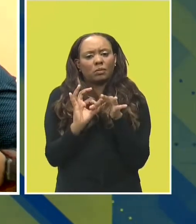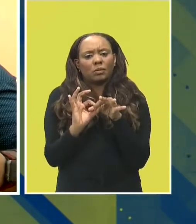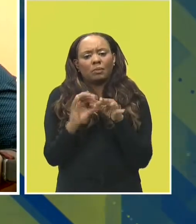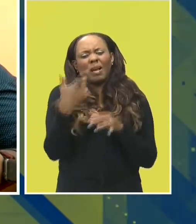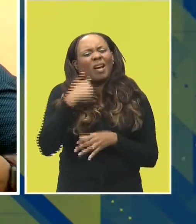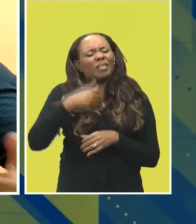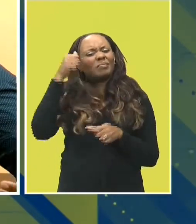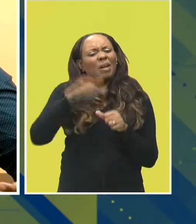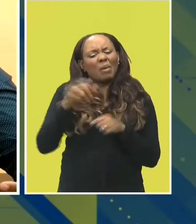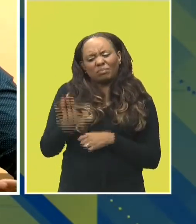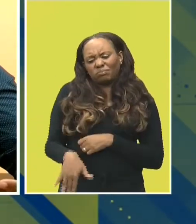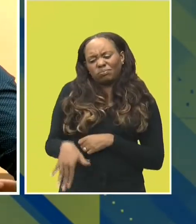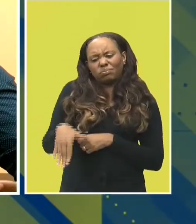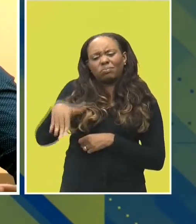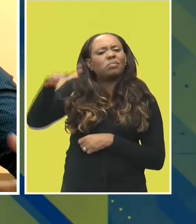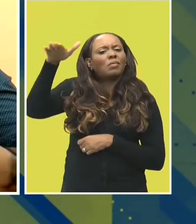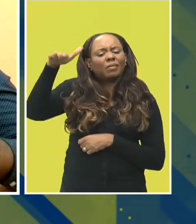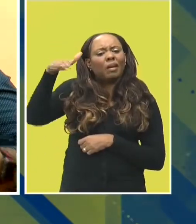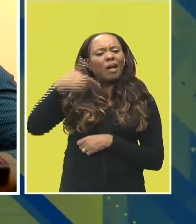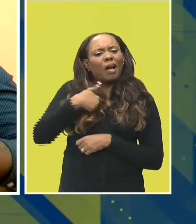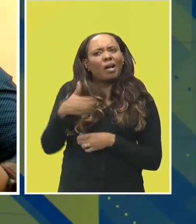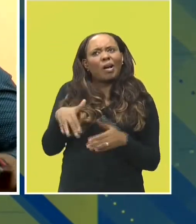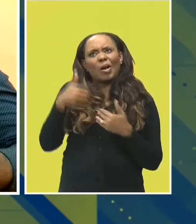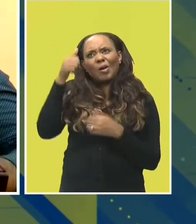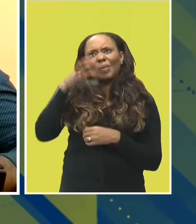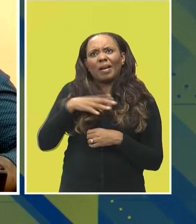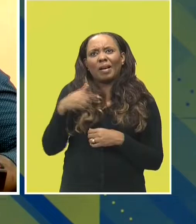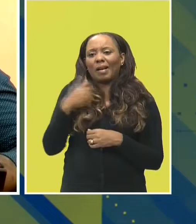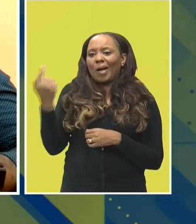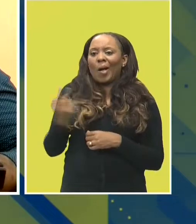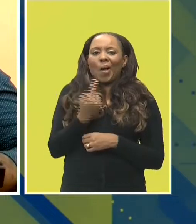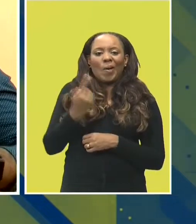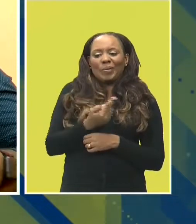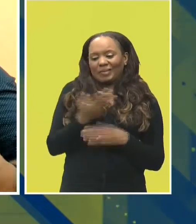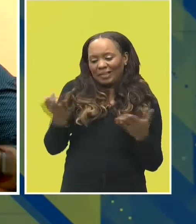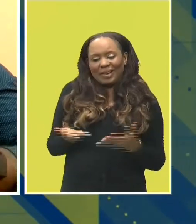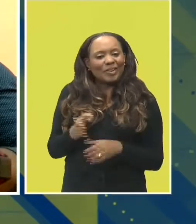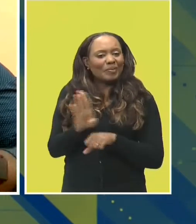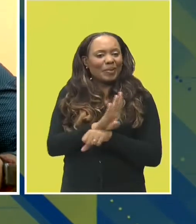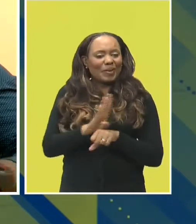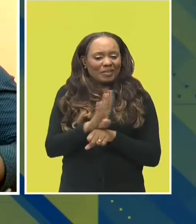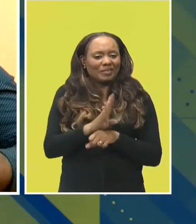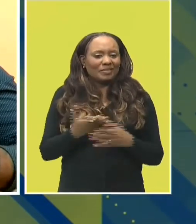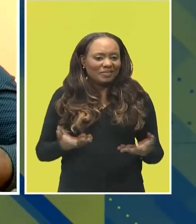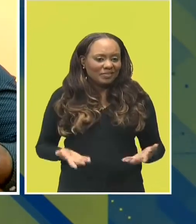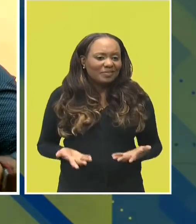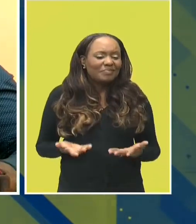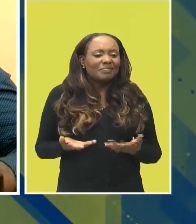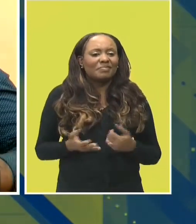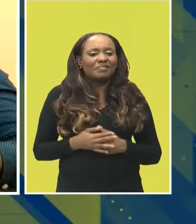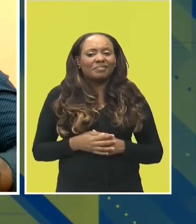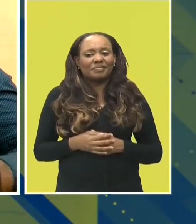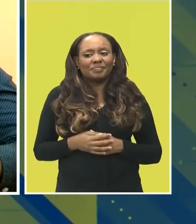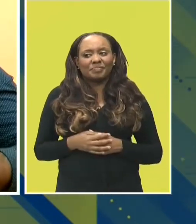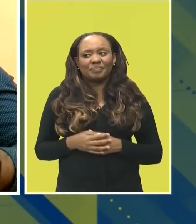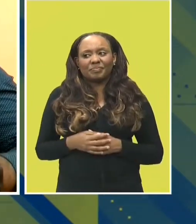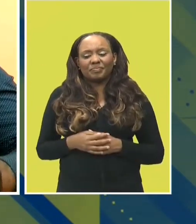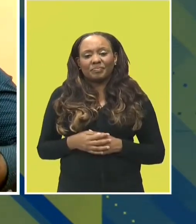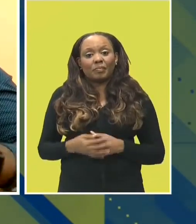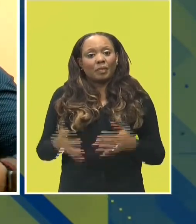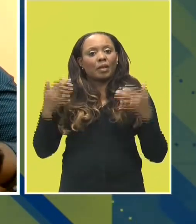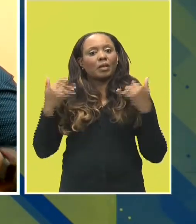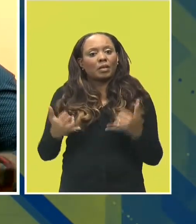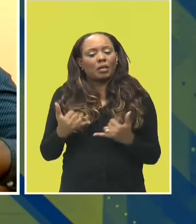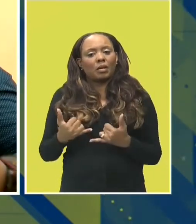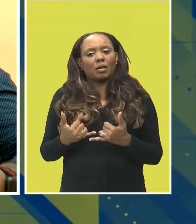up, I remember as a young man, I was always in Barbados, and I think what we see now is